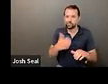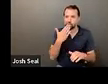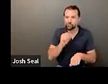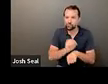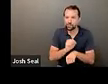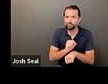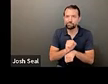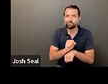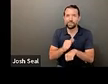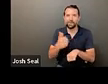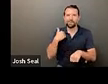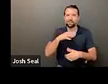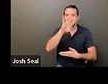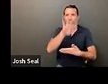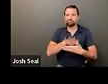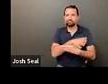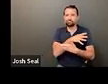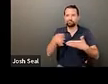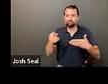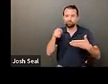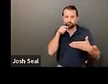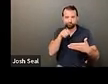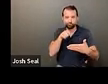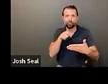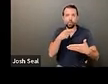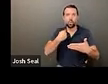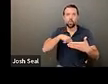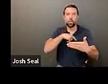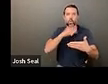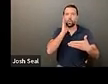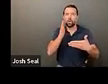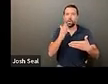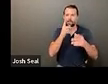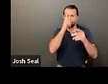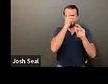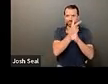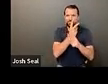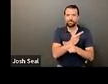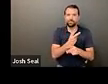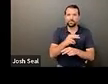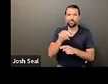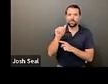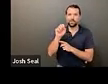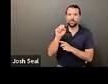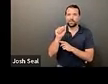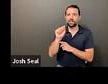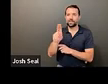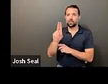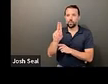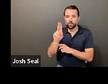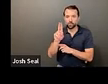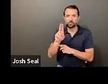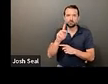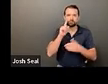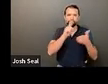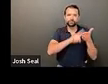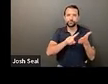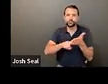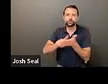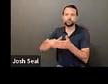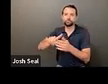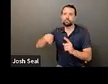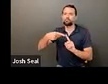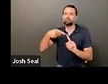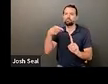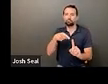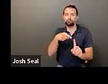to determine when SAUs are up for monitoring. We are no longer following the four-year schedule. The rubric is up